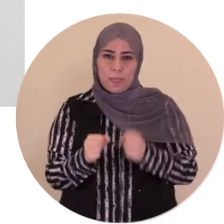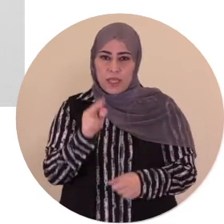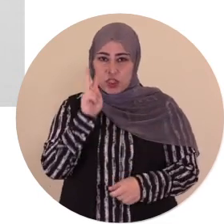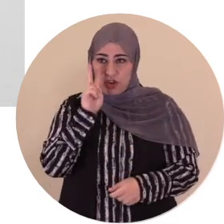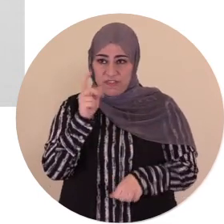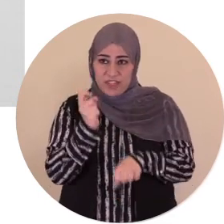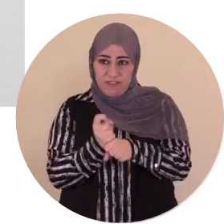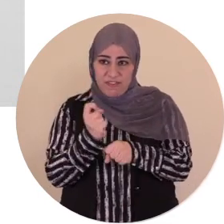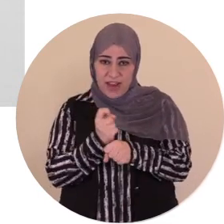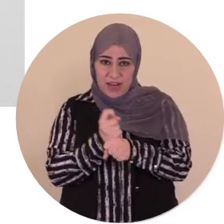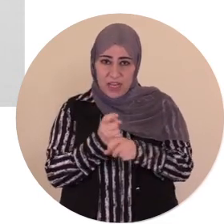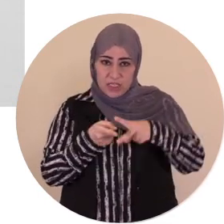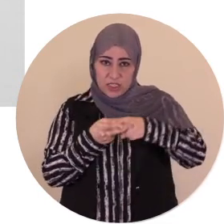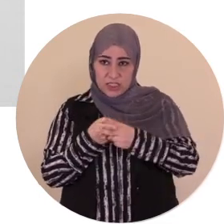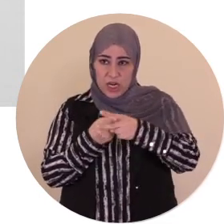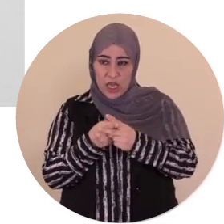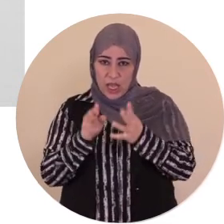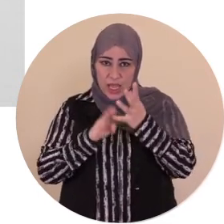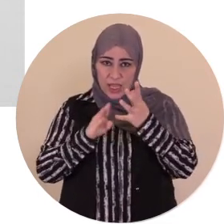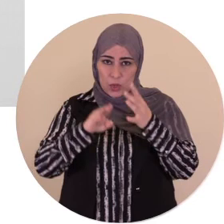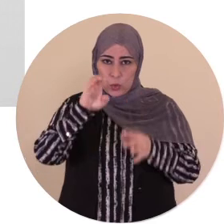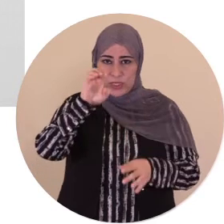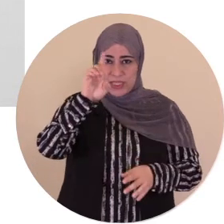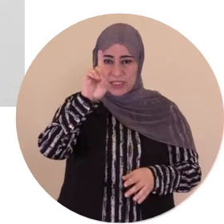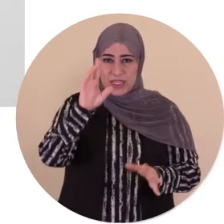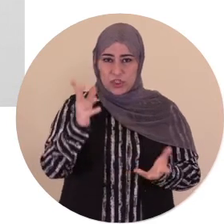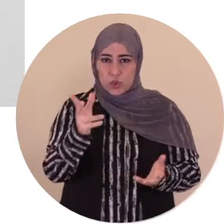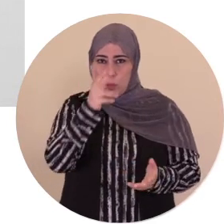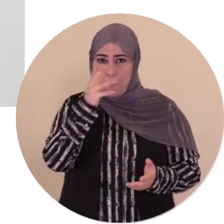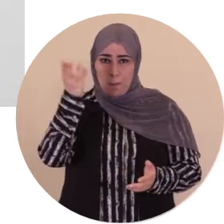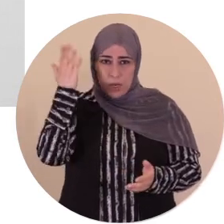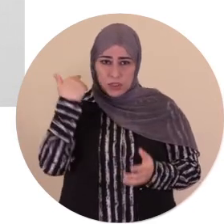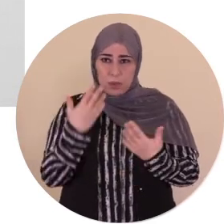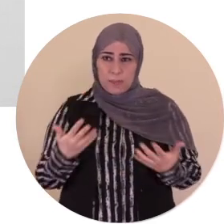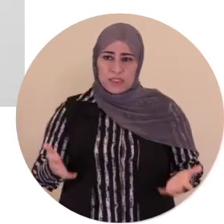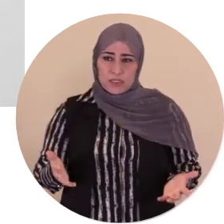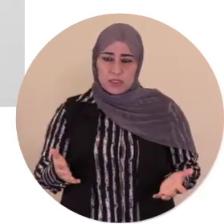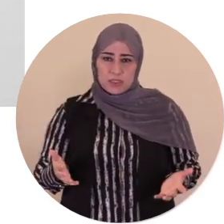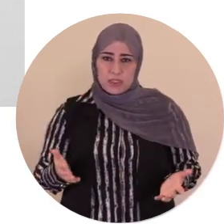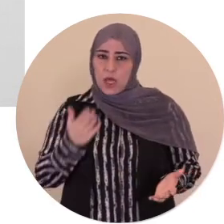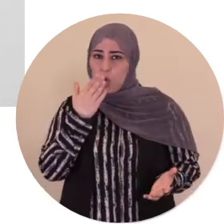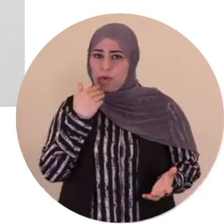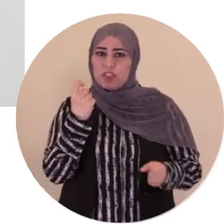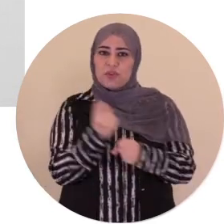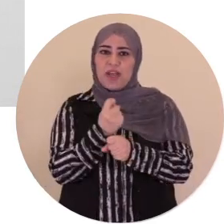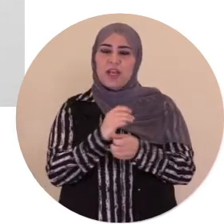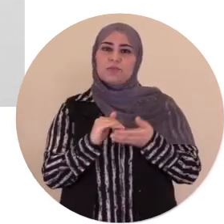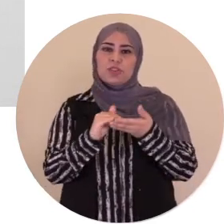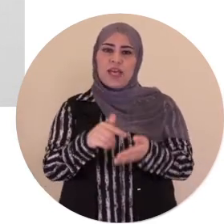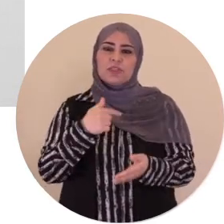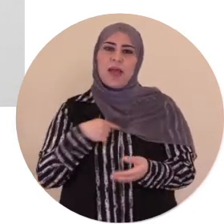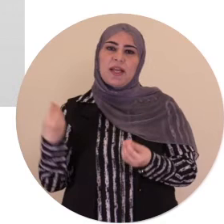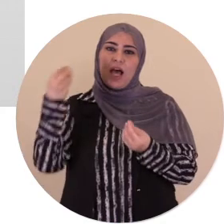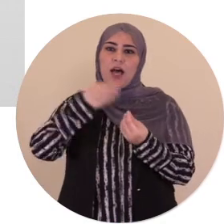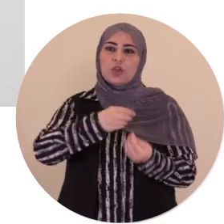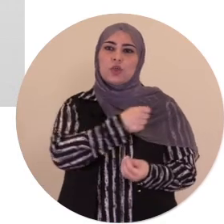The mechanic is our subject. Repaired is the verb. What did he repair? The car. So we